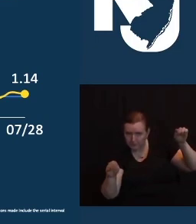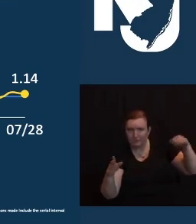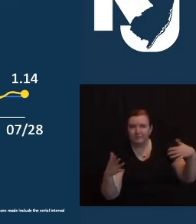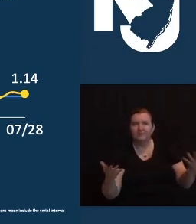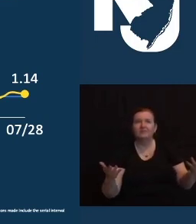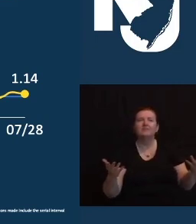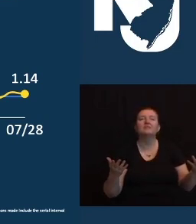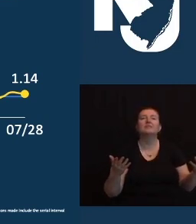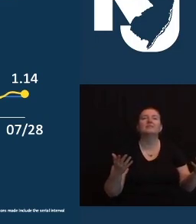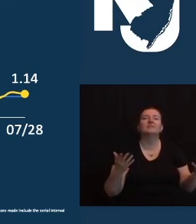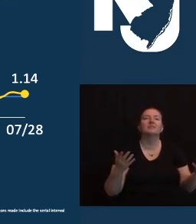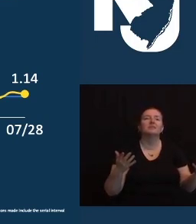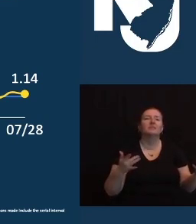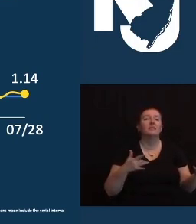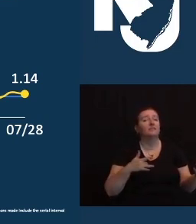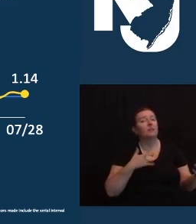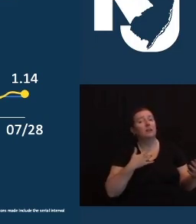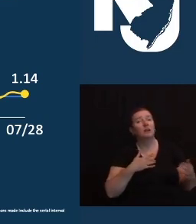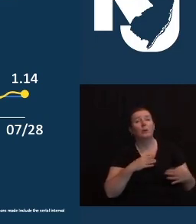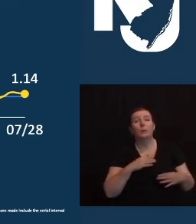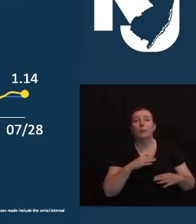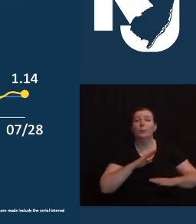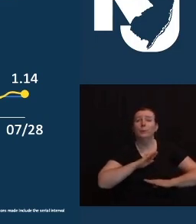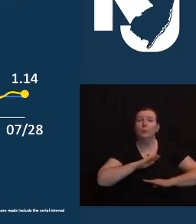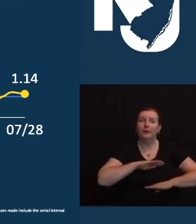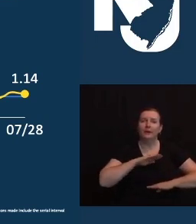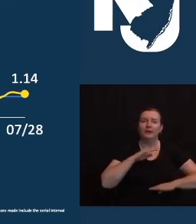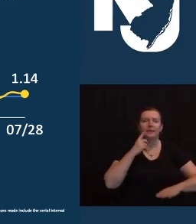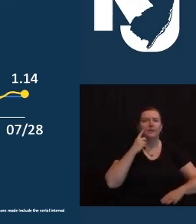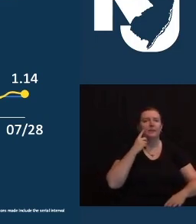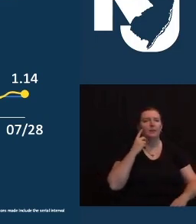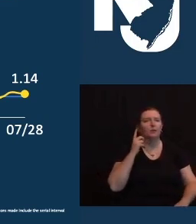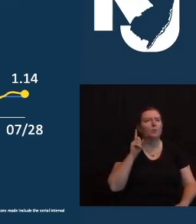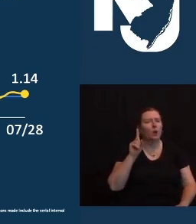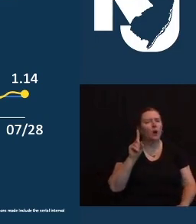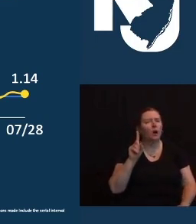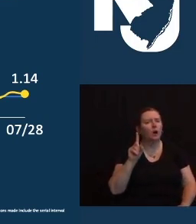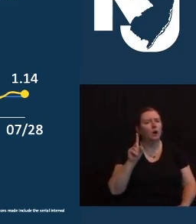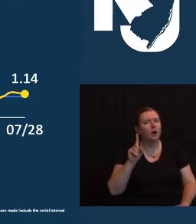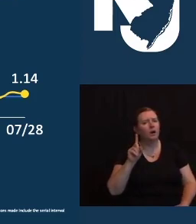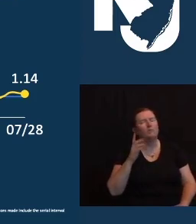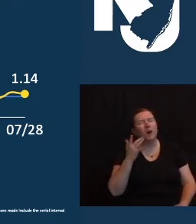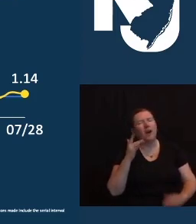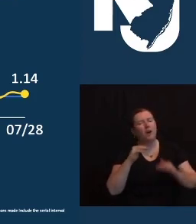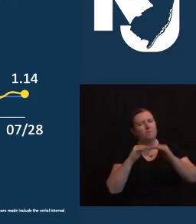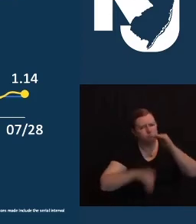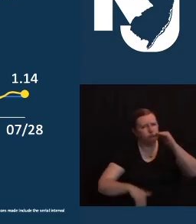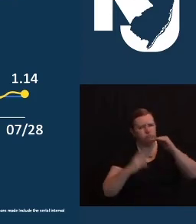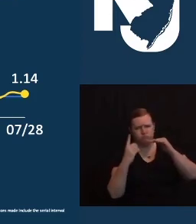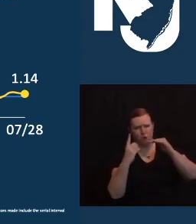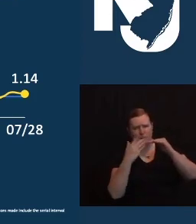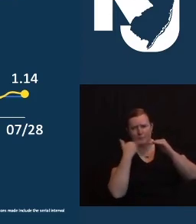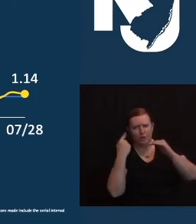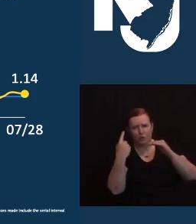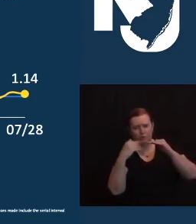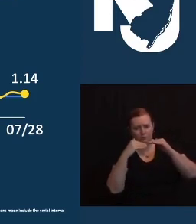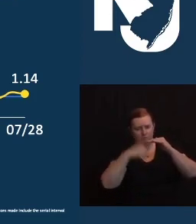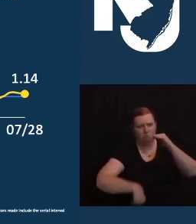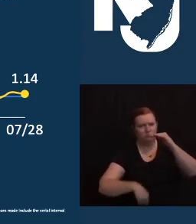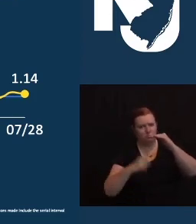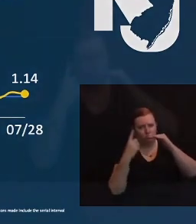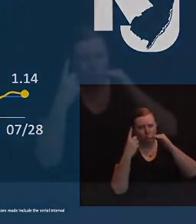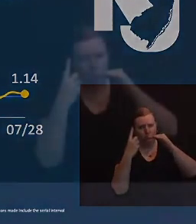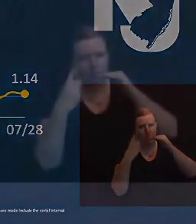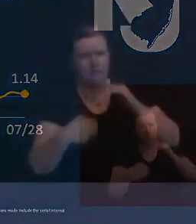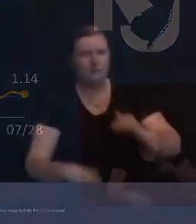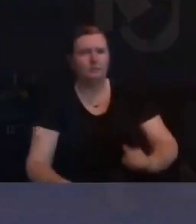literally scientifically a big hurdle for us, and let's please God get back to it. Welcome back. Oh, thanks for